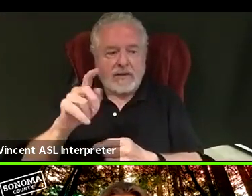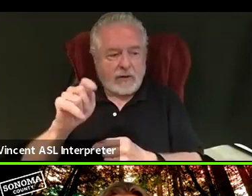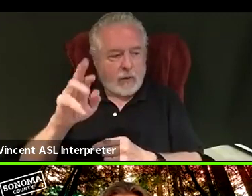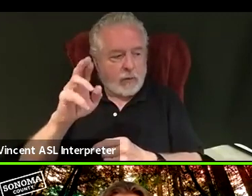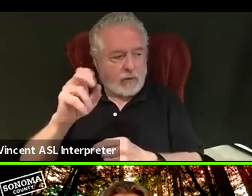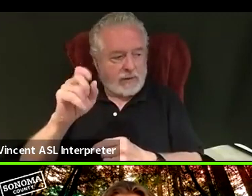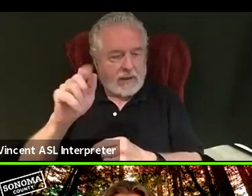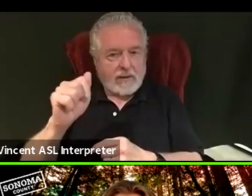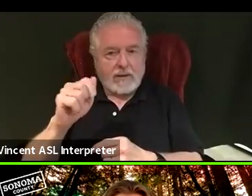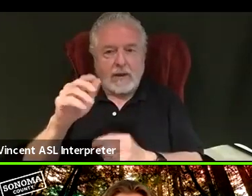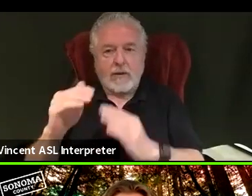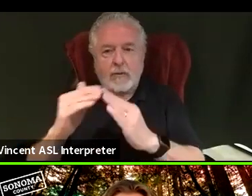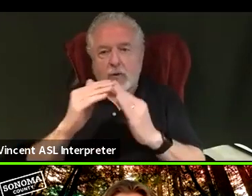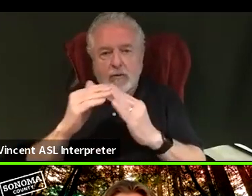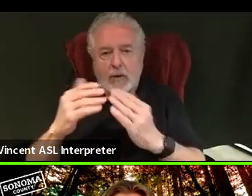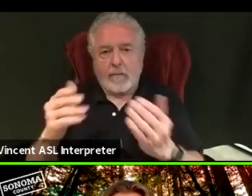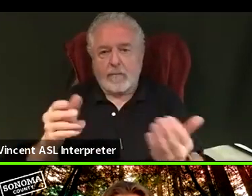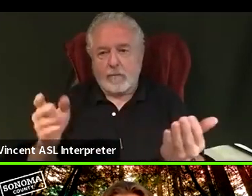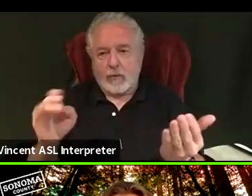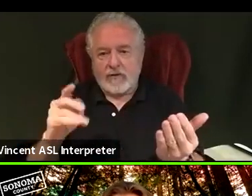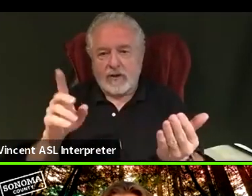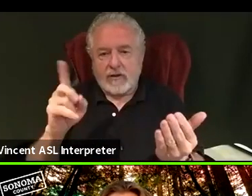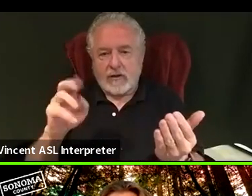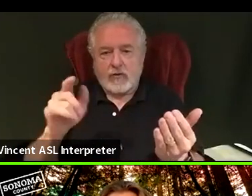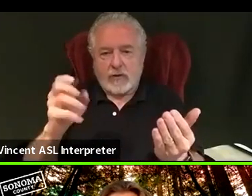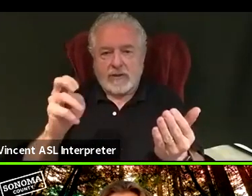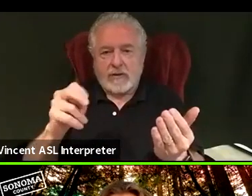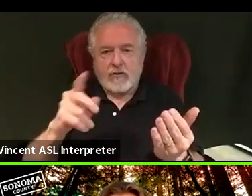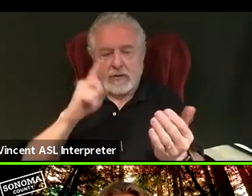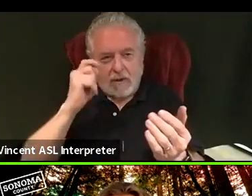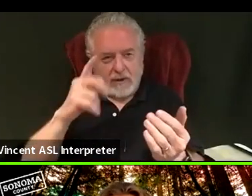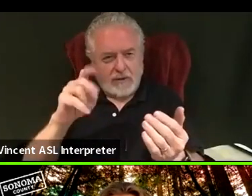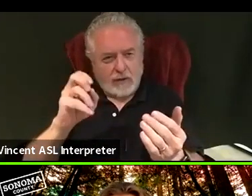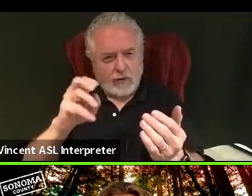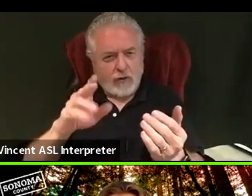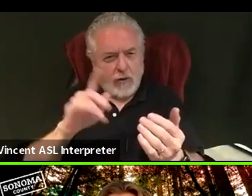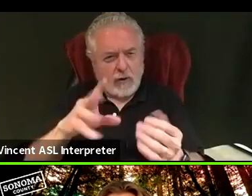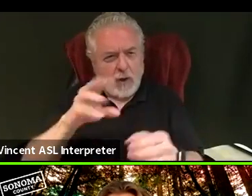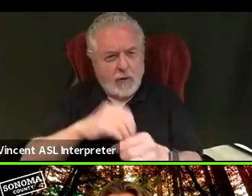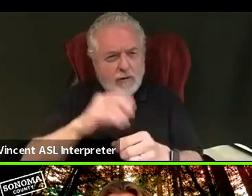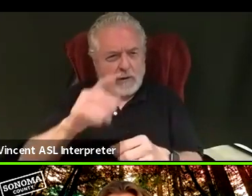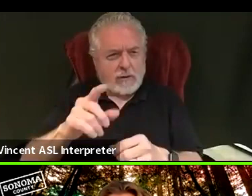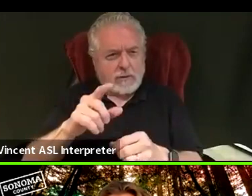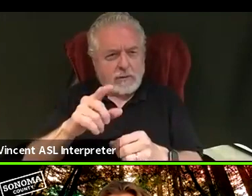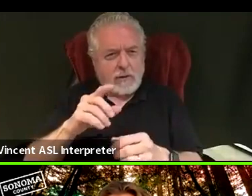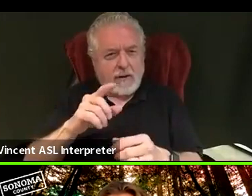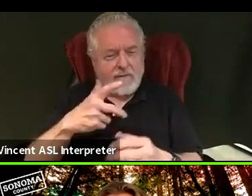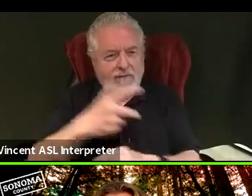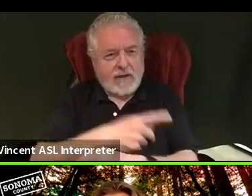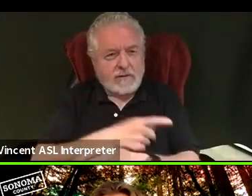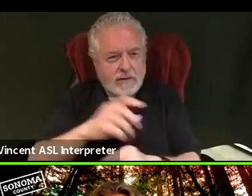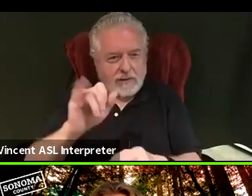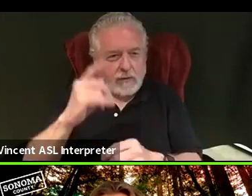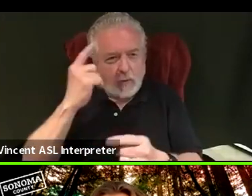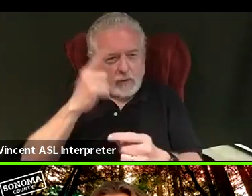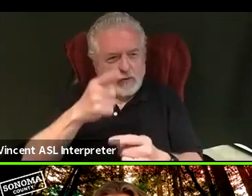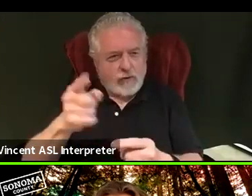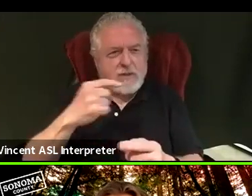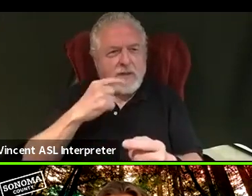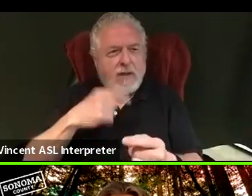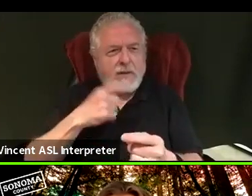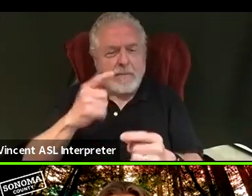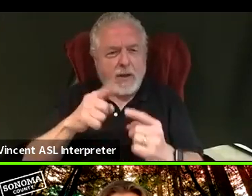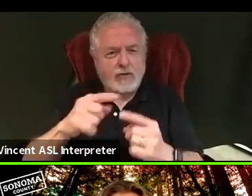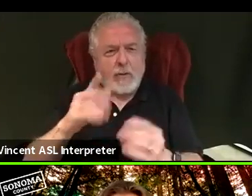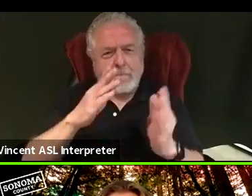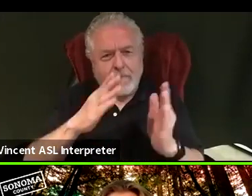a frequent guest at our community briefings. So Dr. Green, I understand that Sutter is also closing its large vaccination site, and I'm wondering if you can tell us a bit